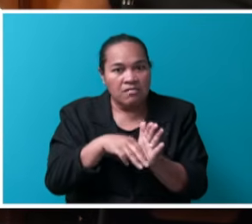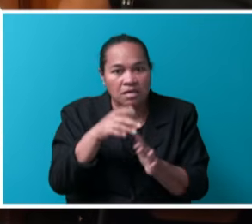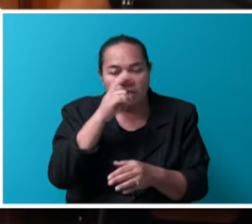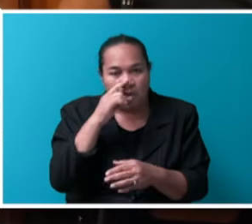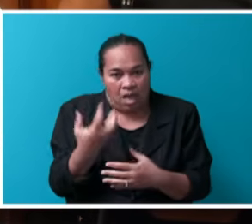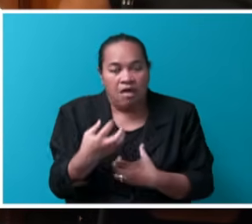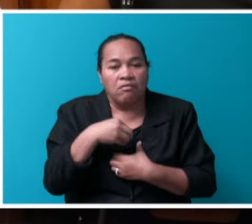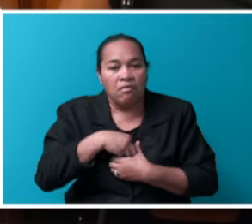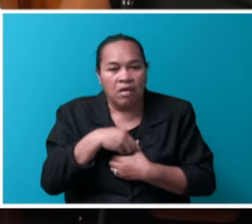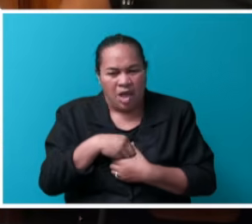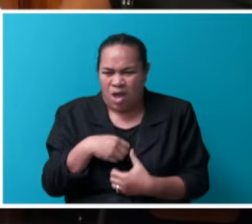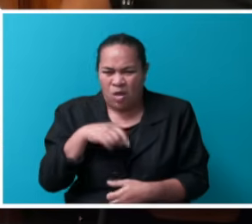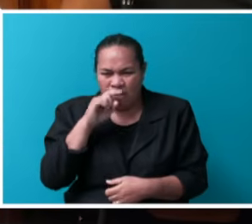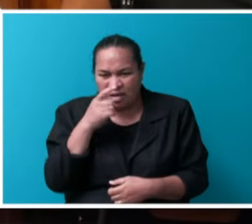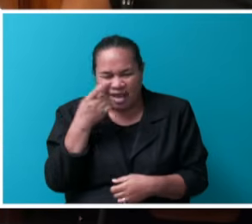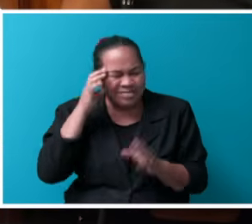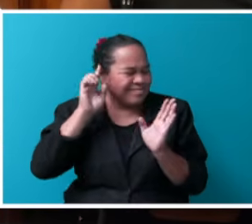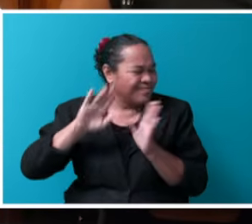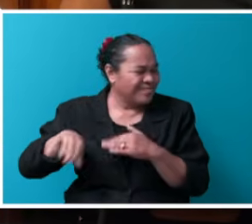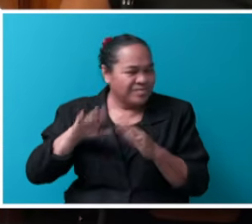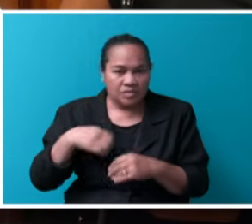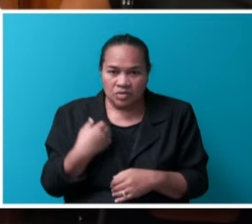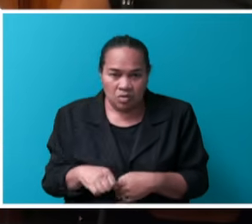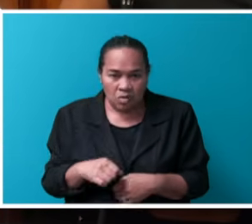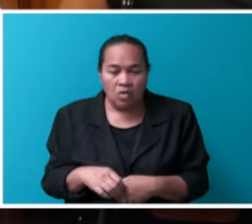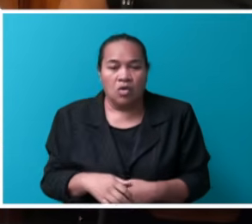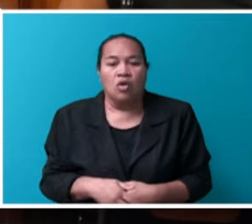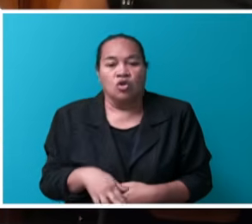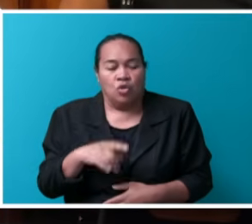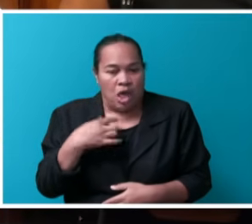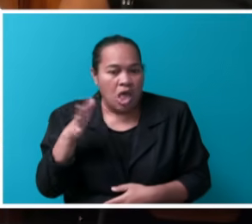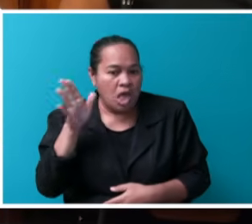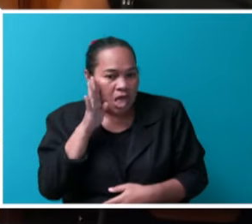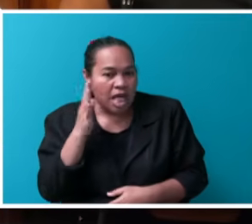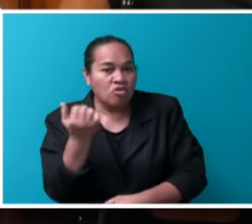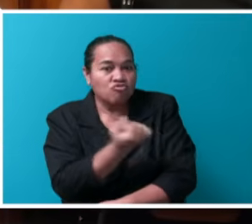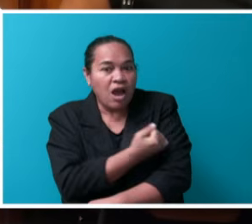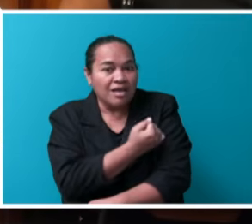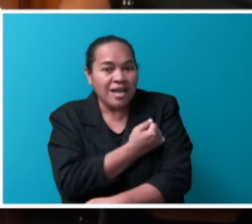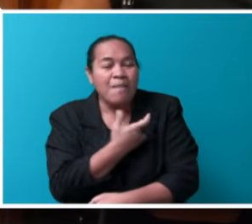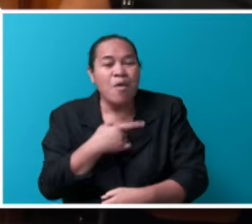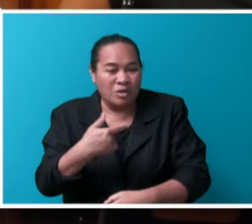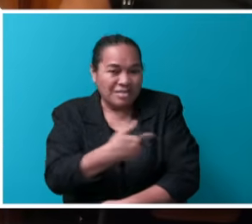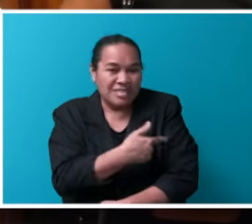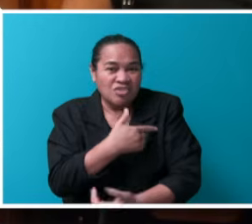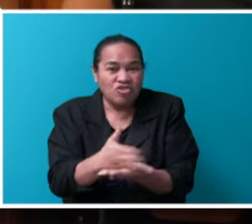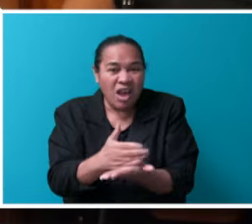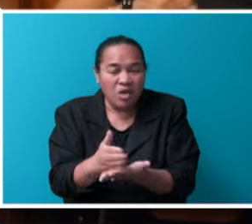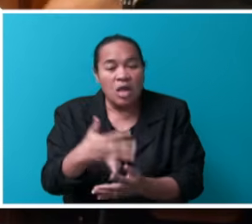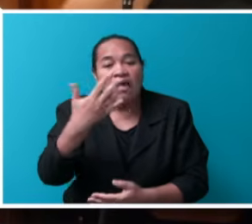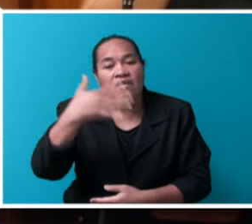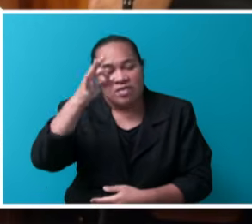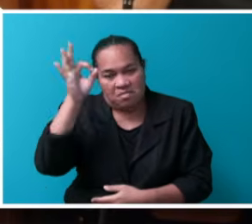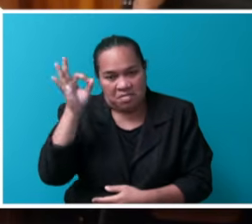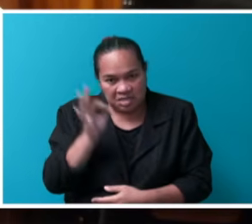we cannot afford to ignore this rising trend. We are told that drug use and needle sharing is responsible for 50% of the increase